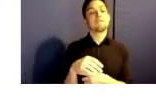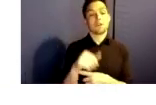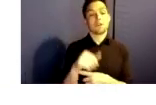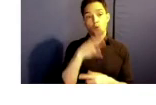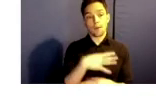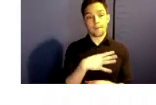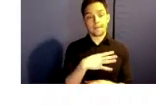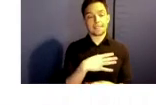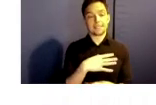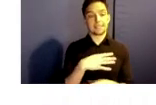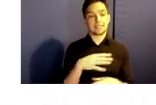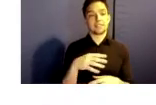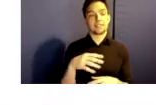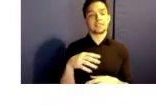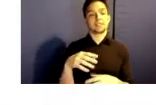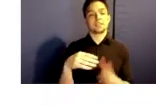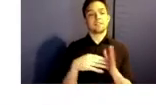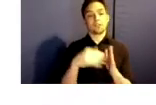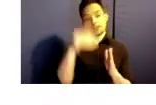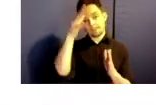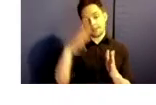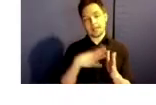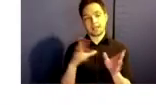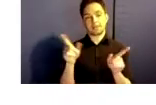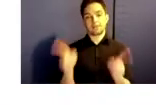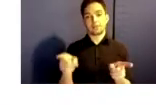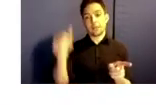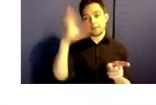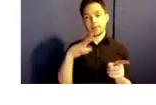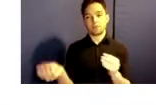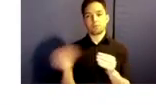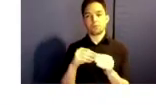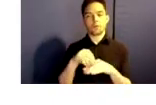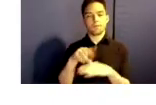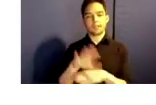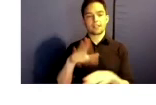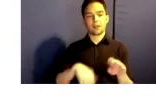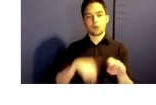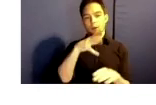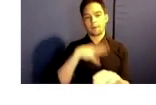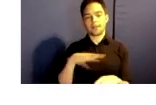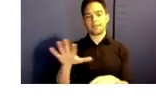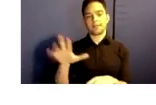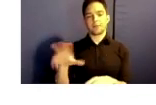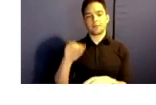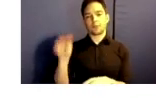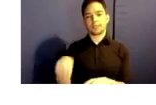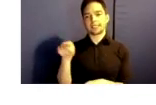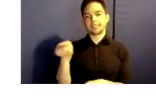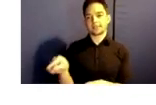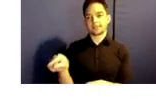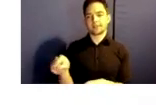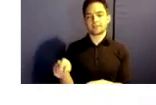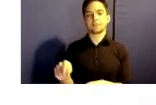women versus men, men are more affected than women, 53%